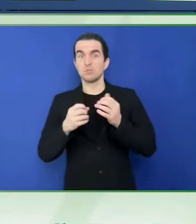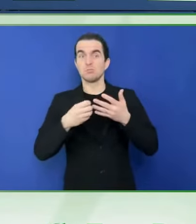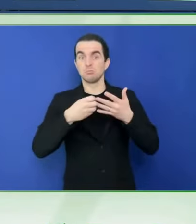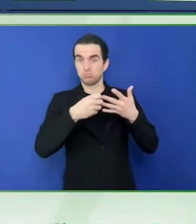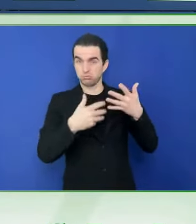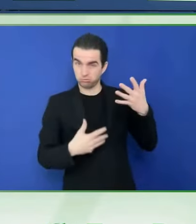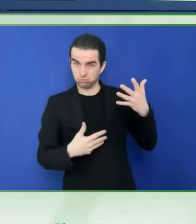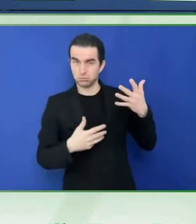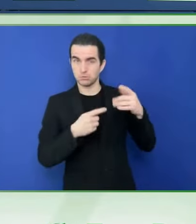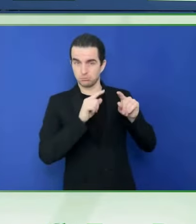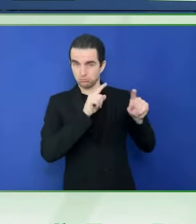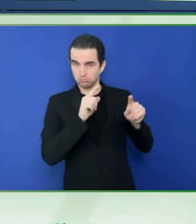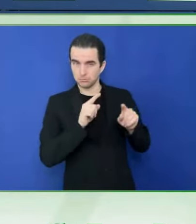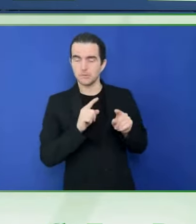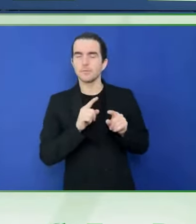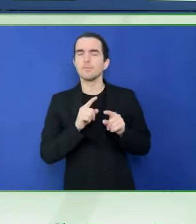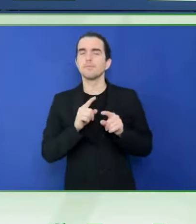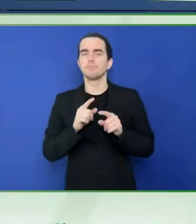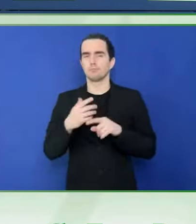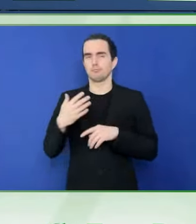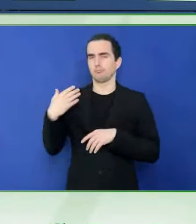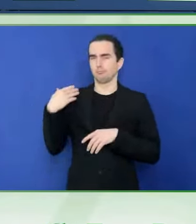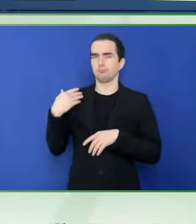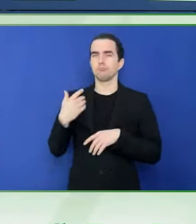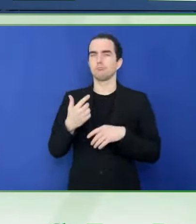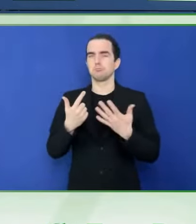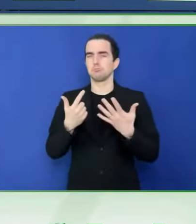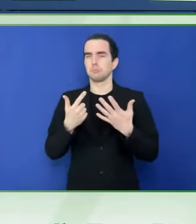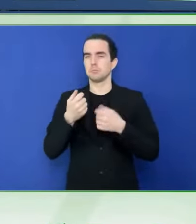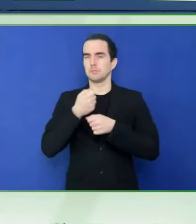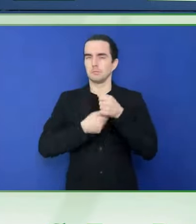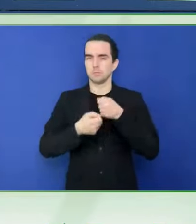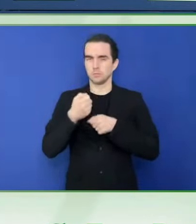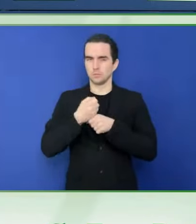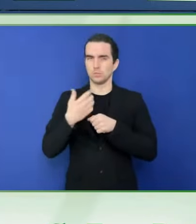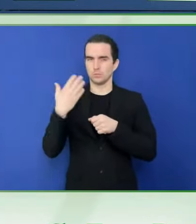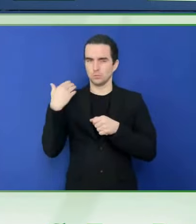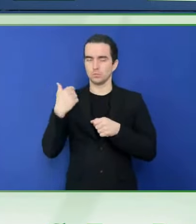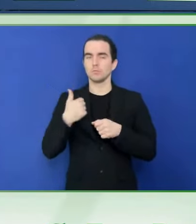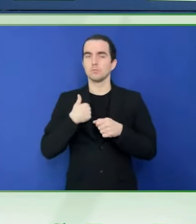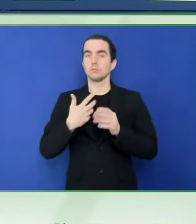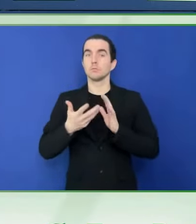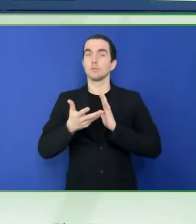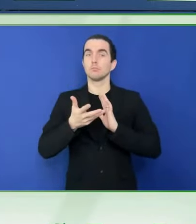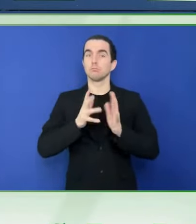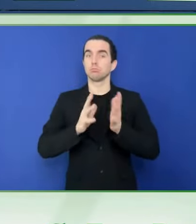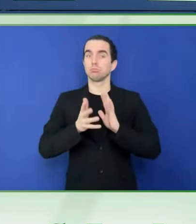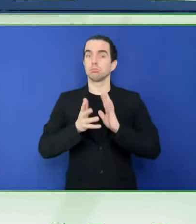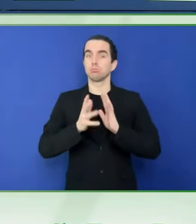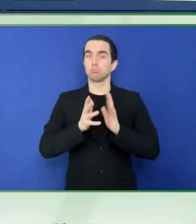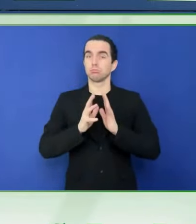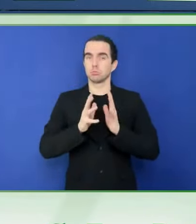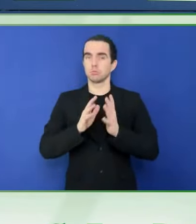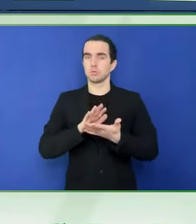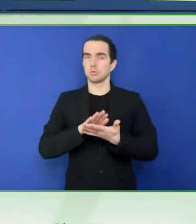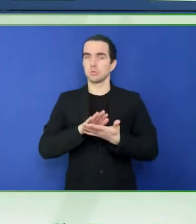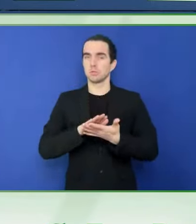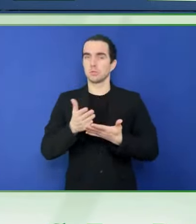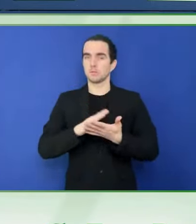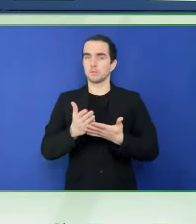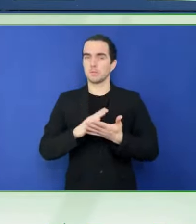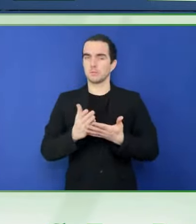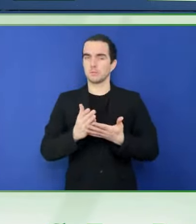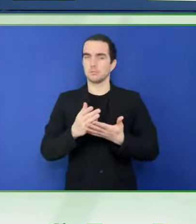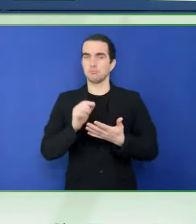We realized that it's really simple to make it